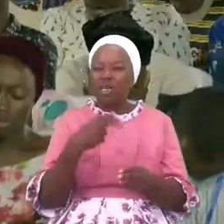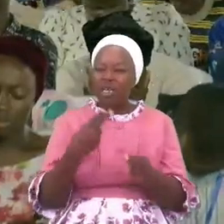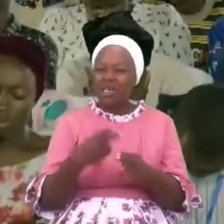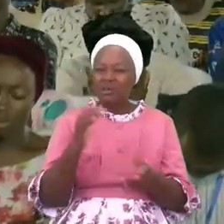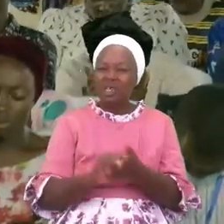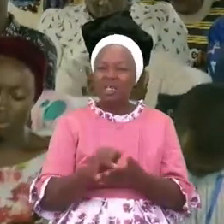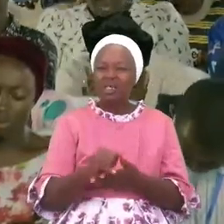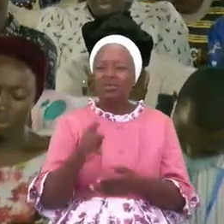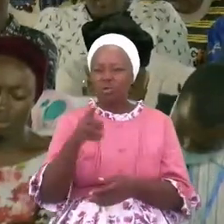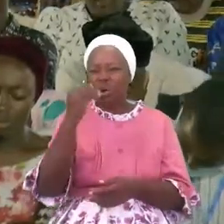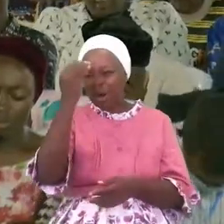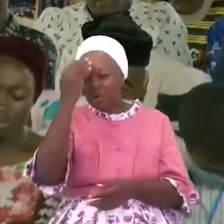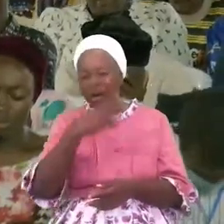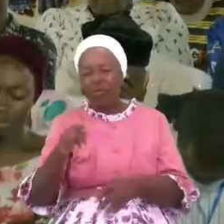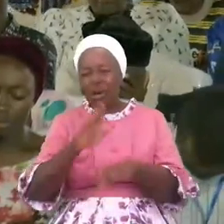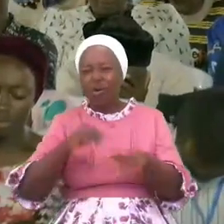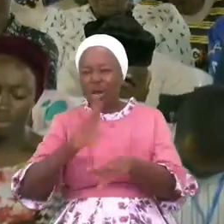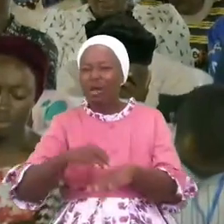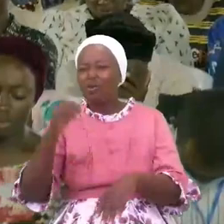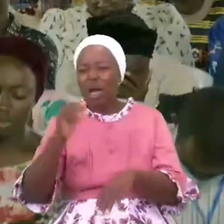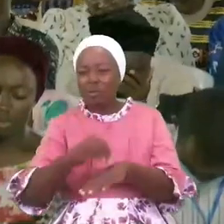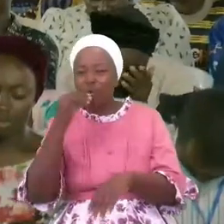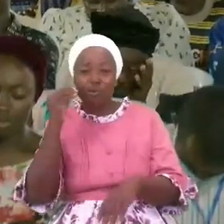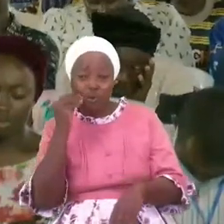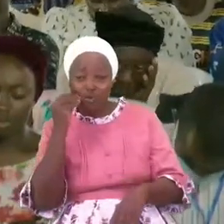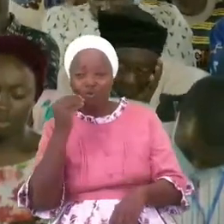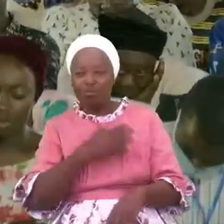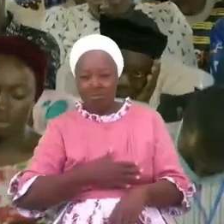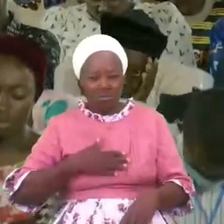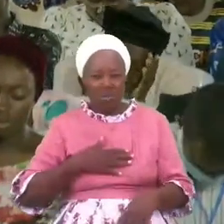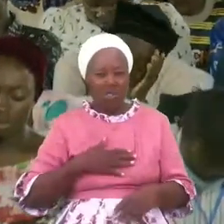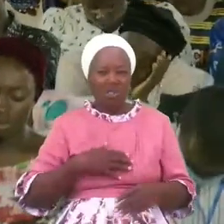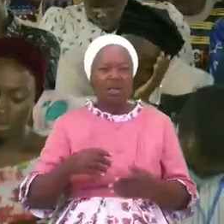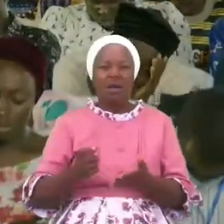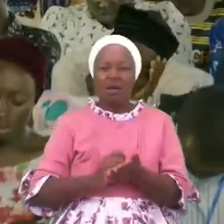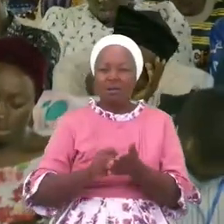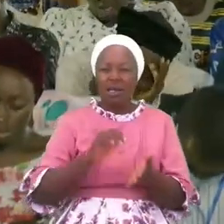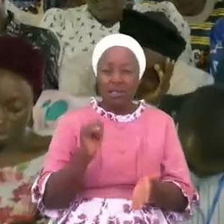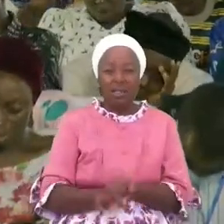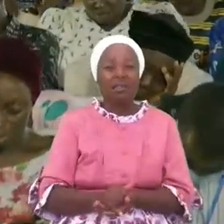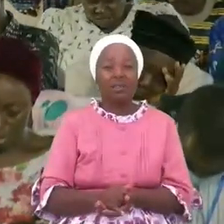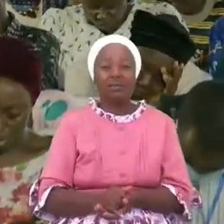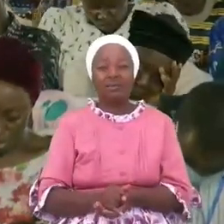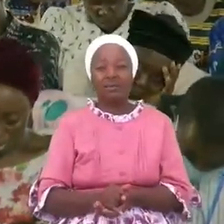live. Give all this information. They are very necessary.